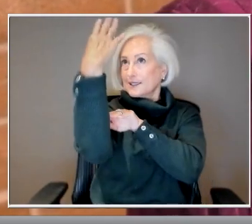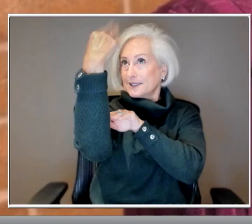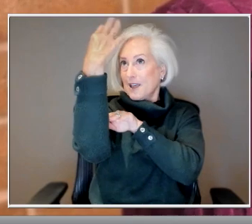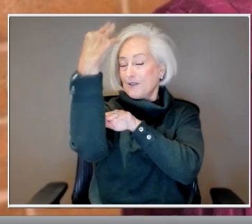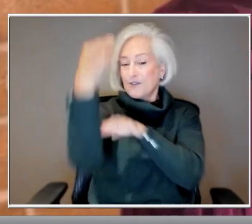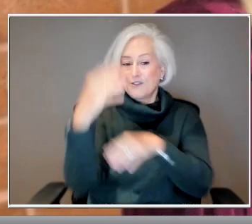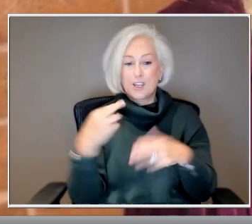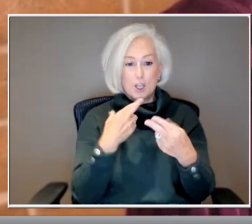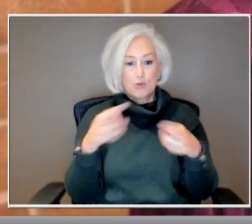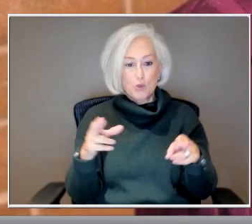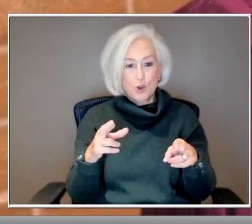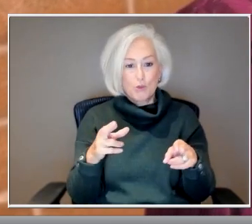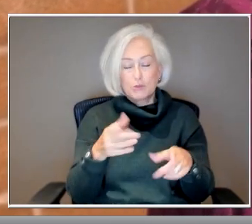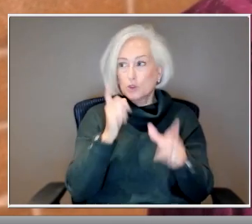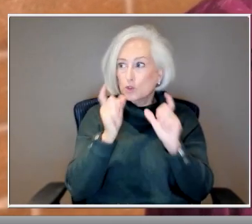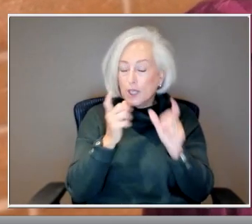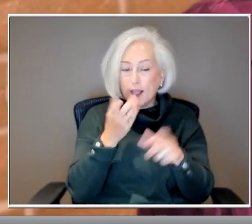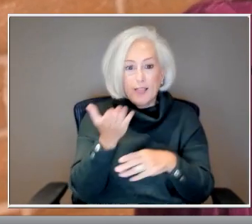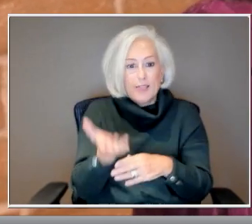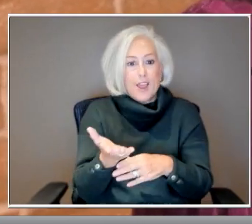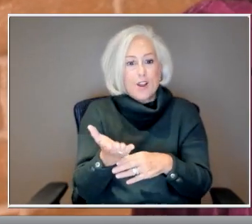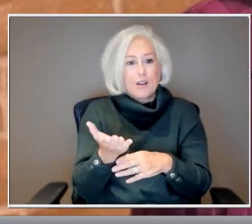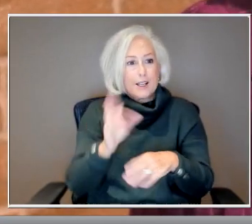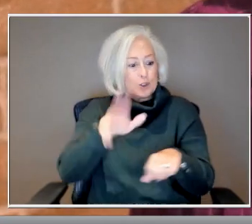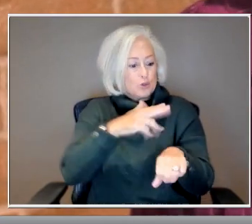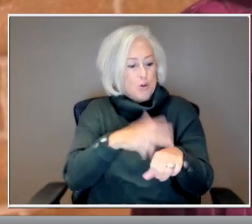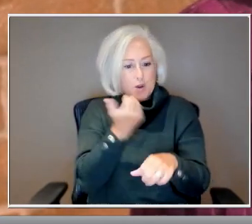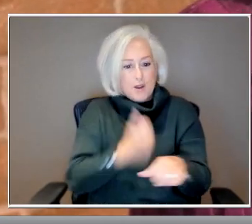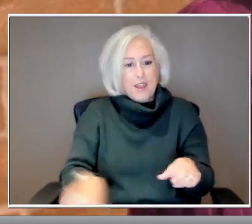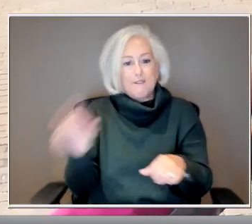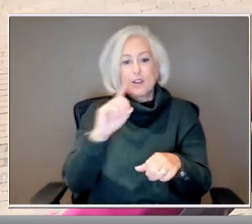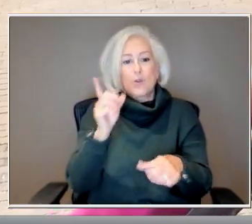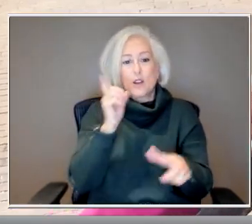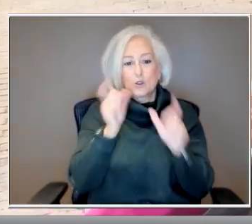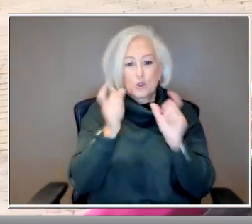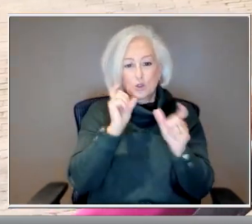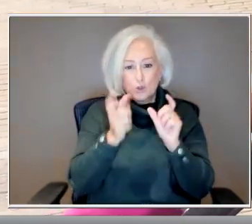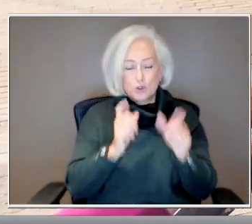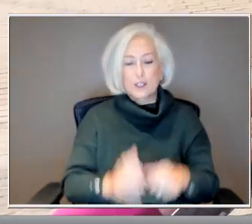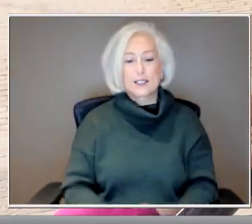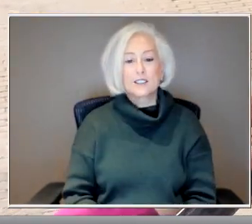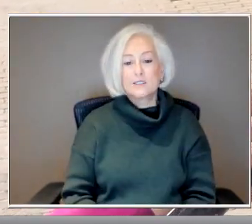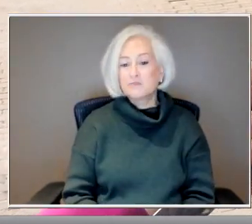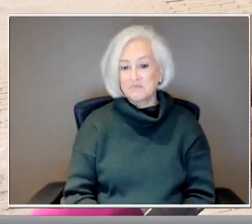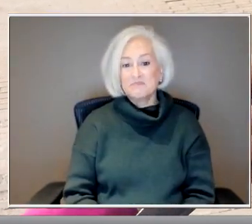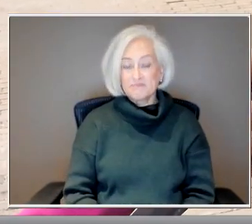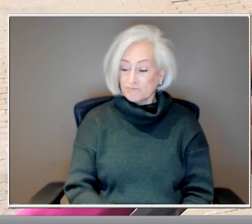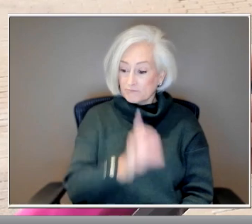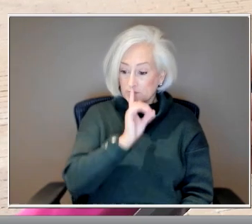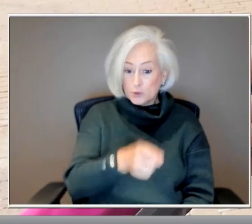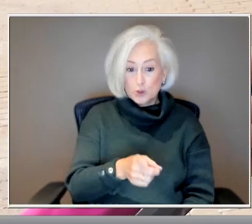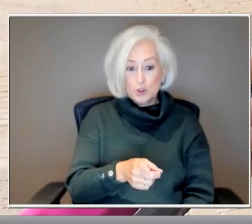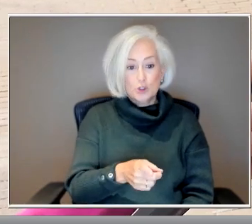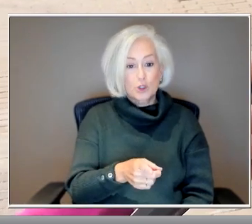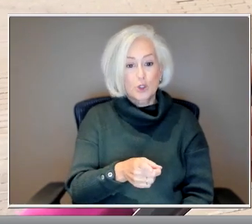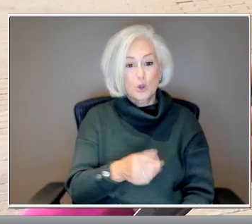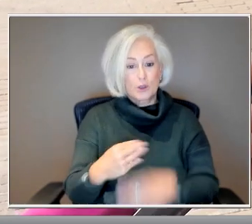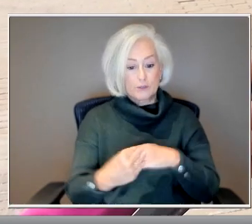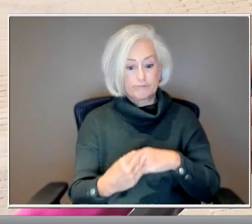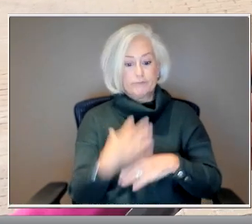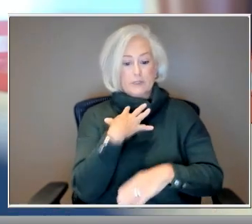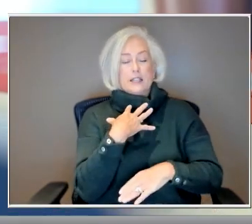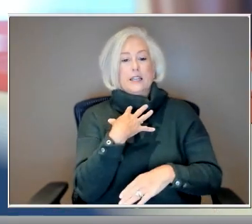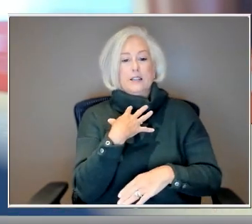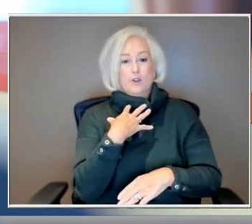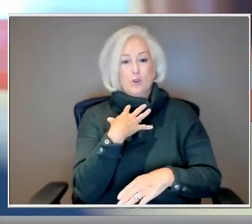so normalized now, and social media probably plays a part into that for sure. It's definitely a huge influence of, drinking